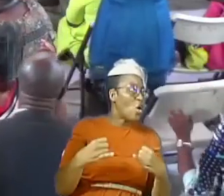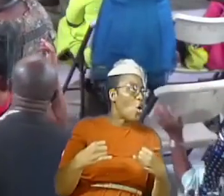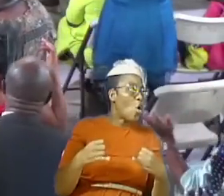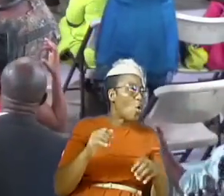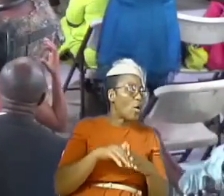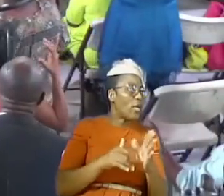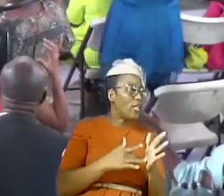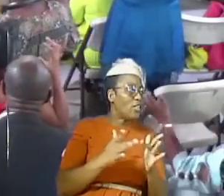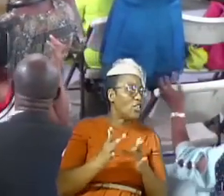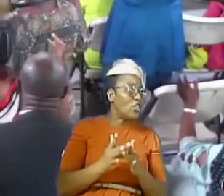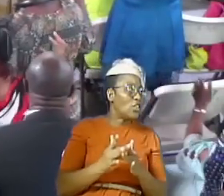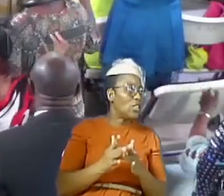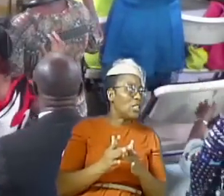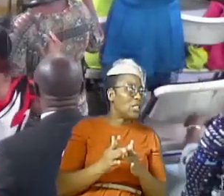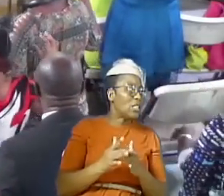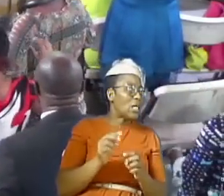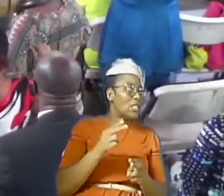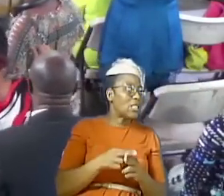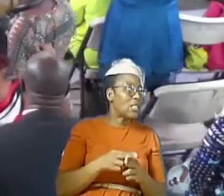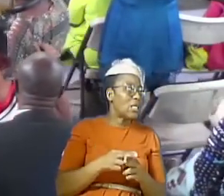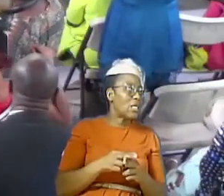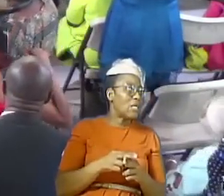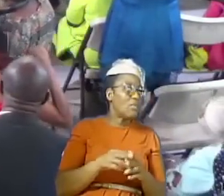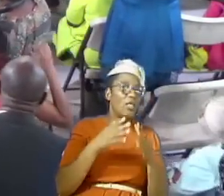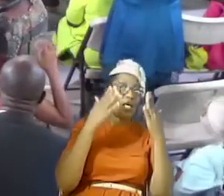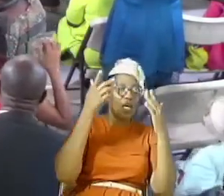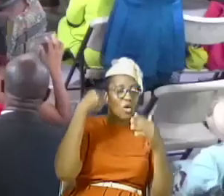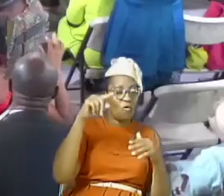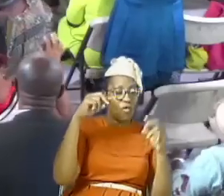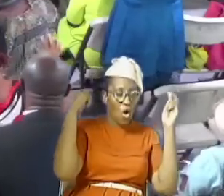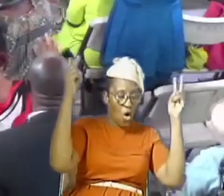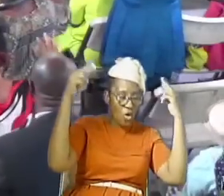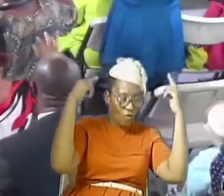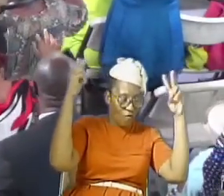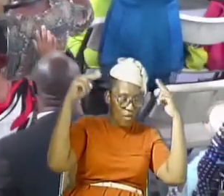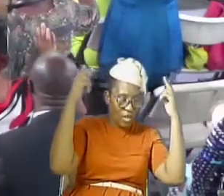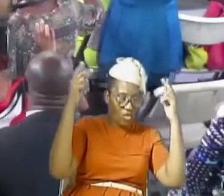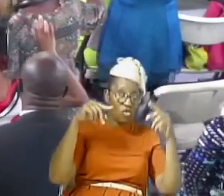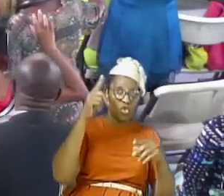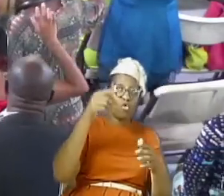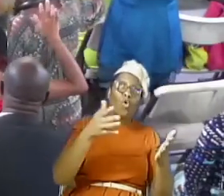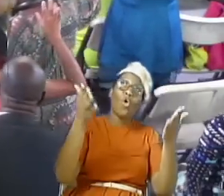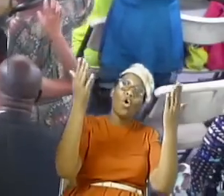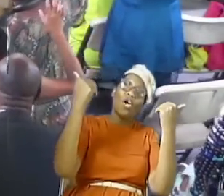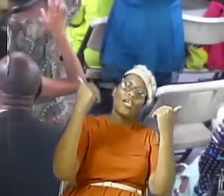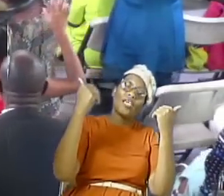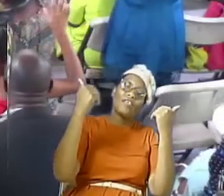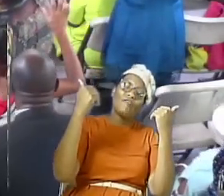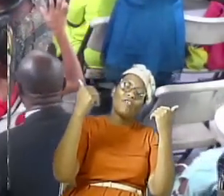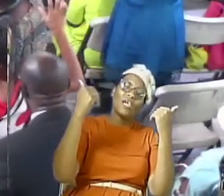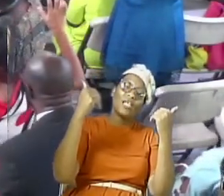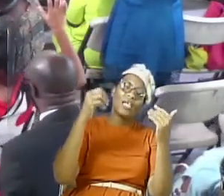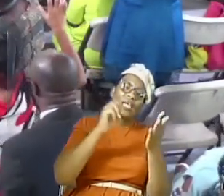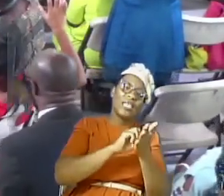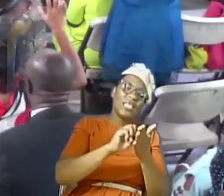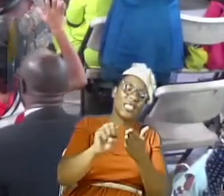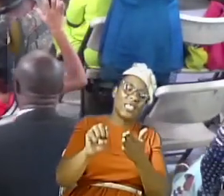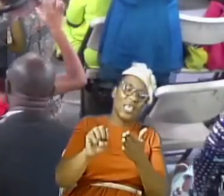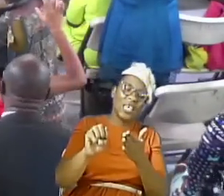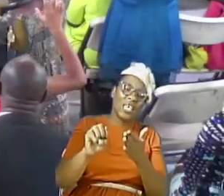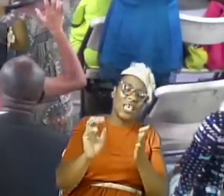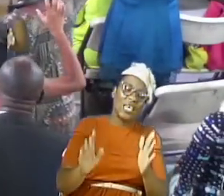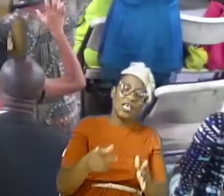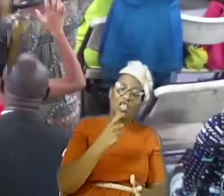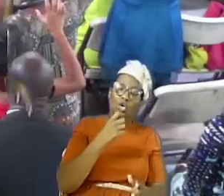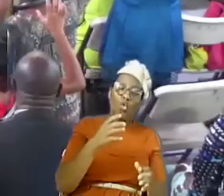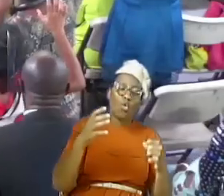have a shatter that you are giving us even right now. We thank you, God, for this victory, God, that you are giving the saints right now. As